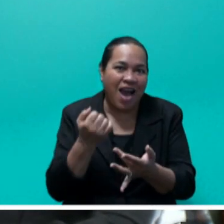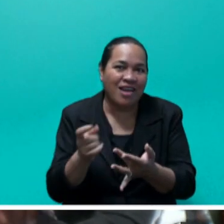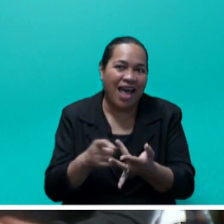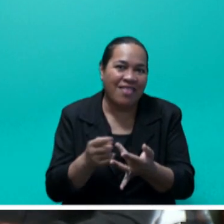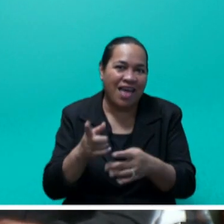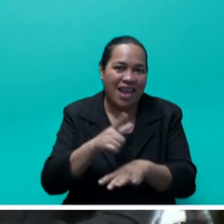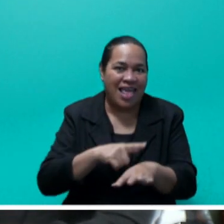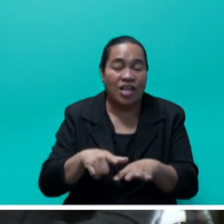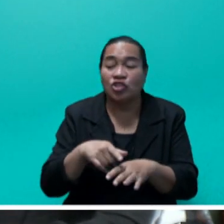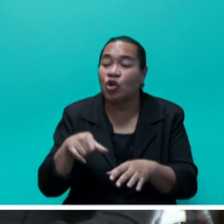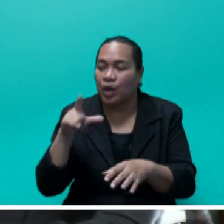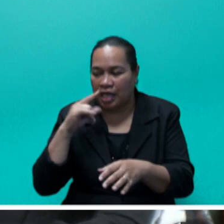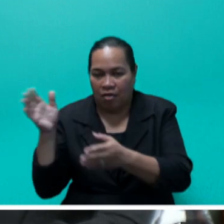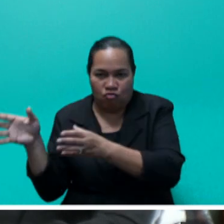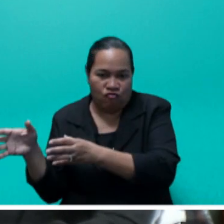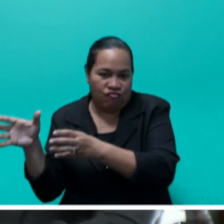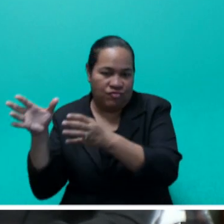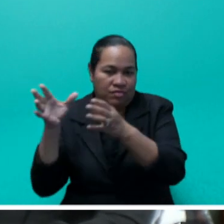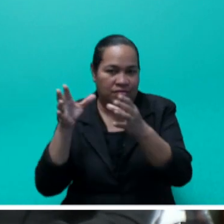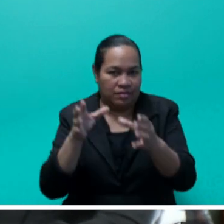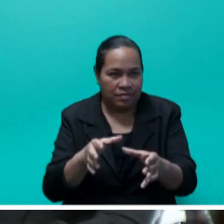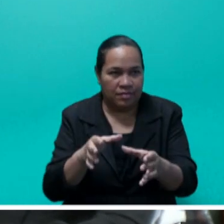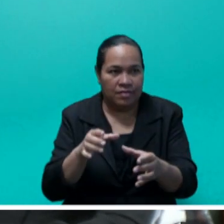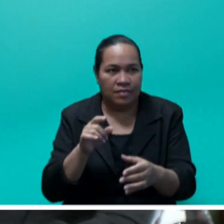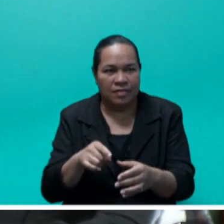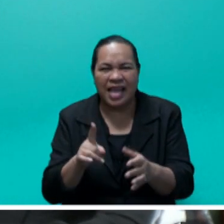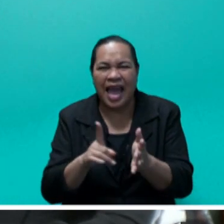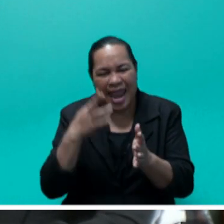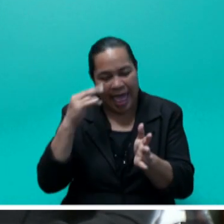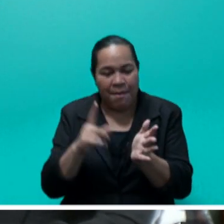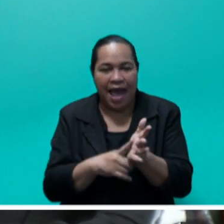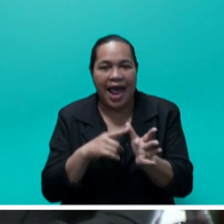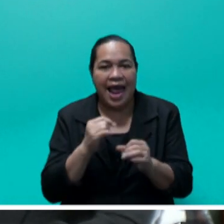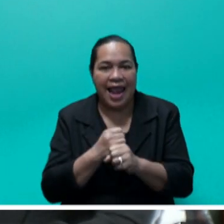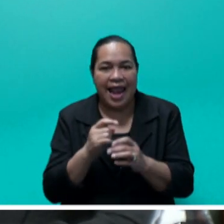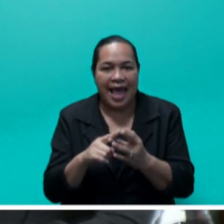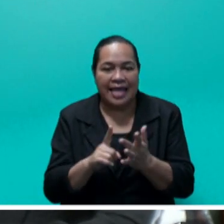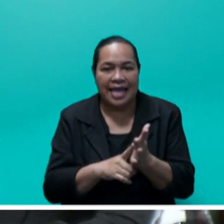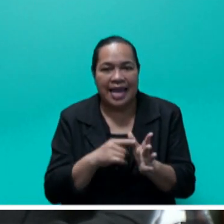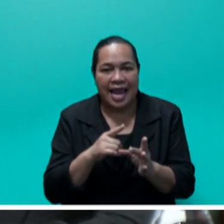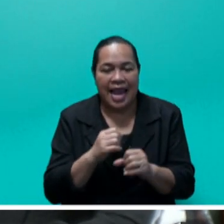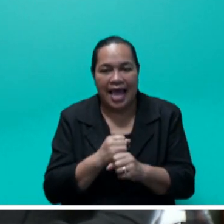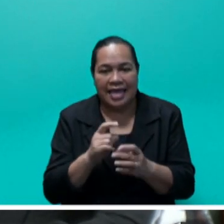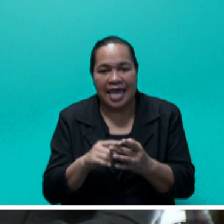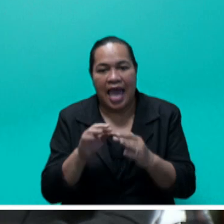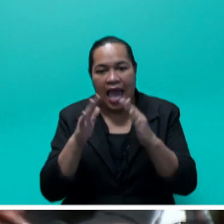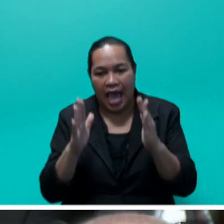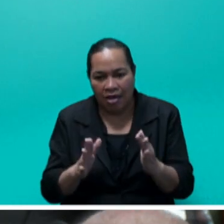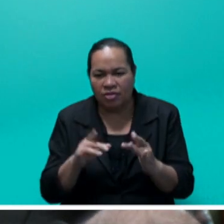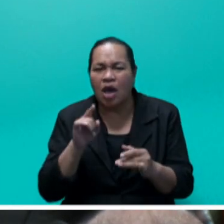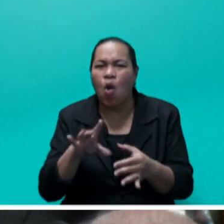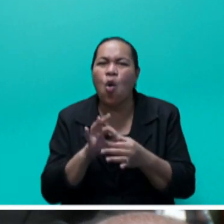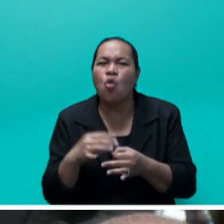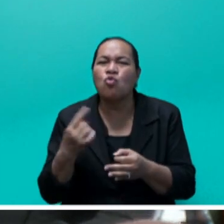the residents and carers to Matanakilangi House, which is owned by Mbaa Provincial Holding Company